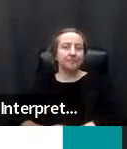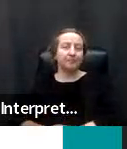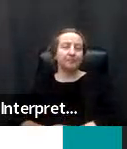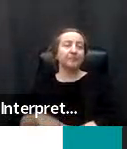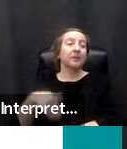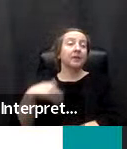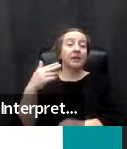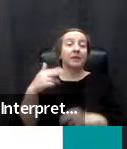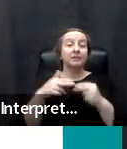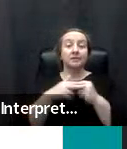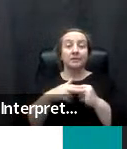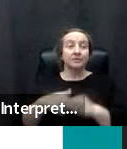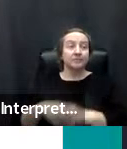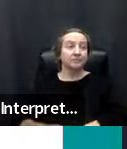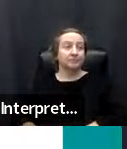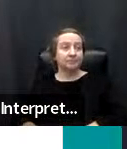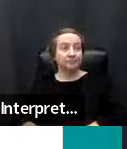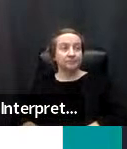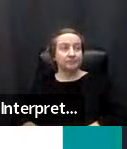Next slide.